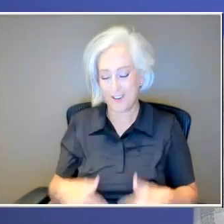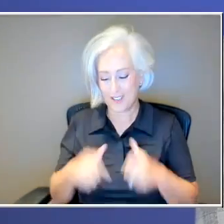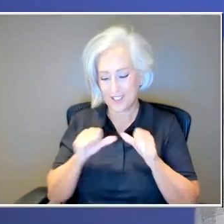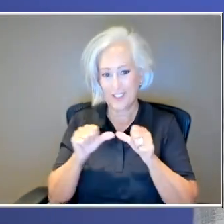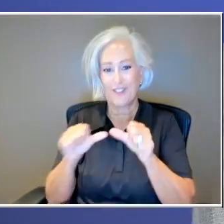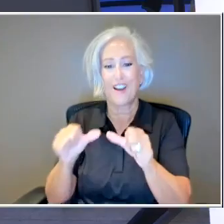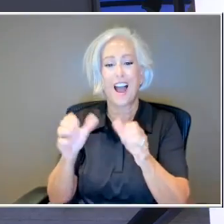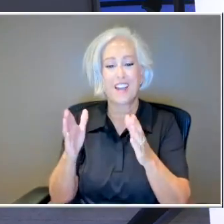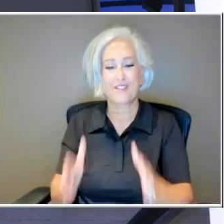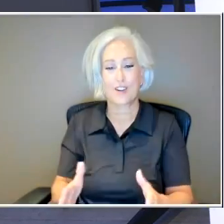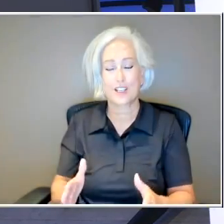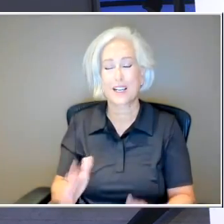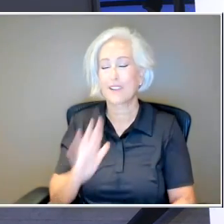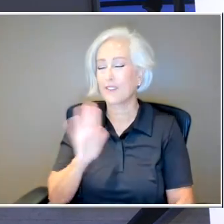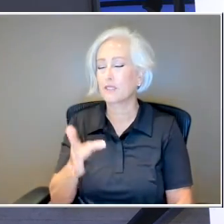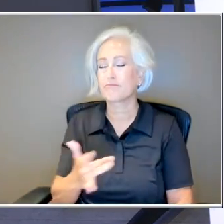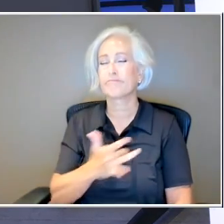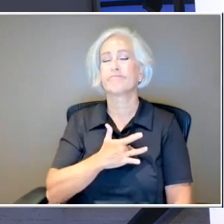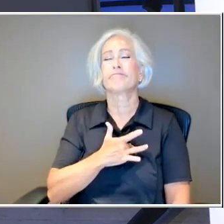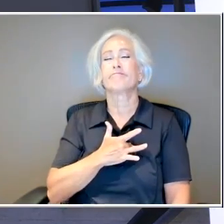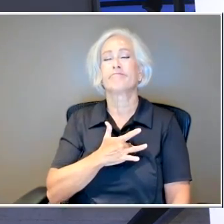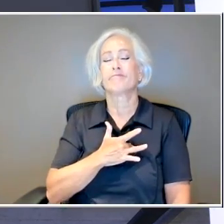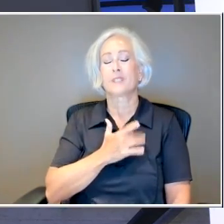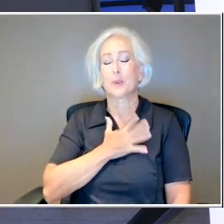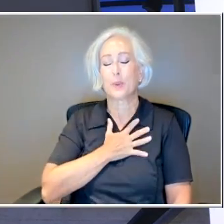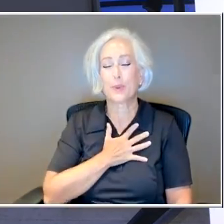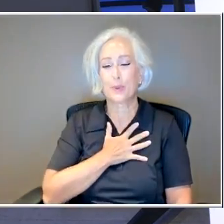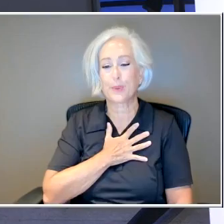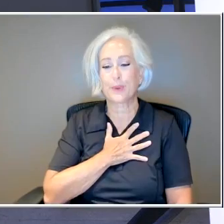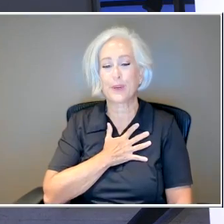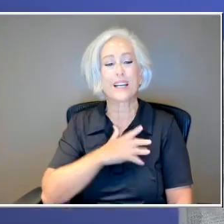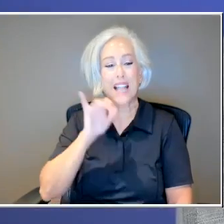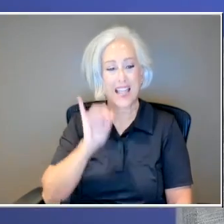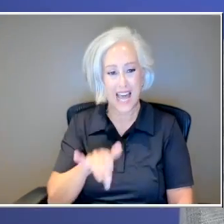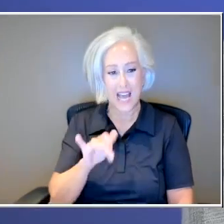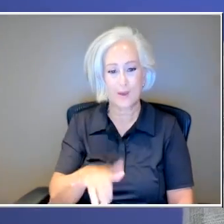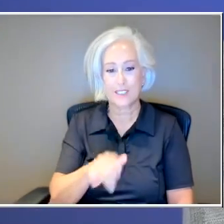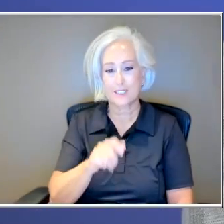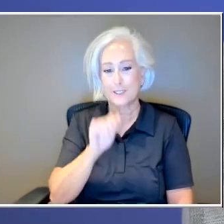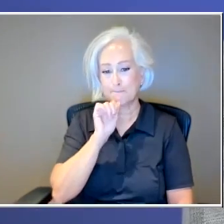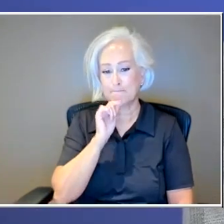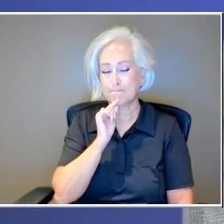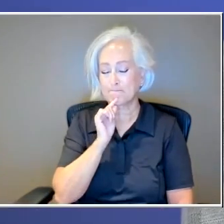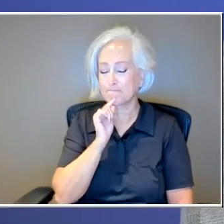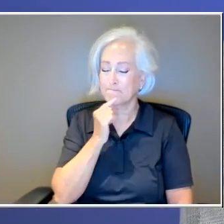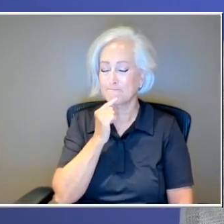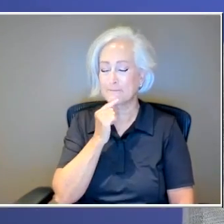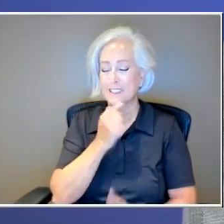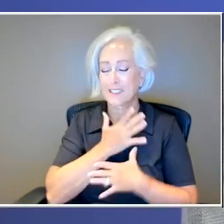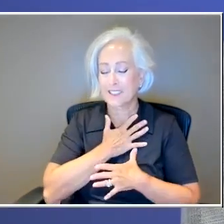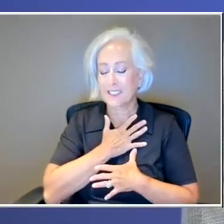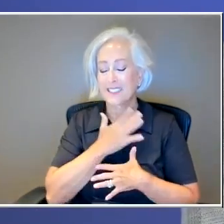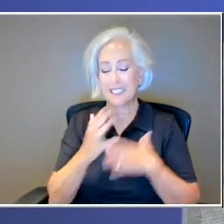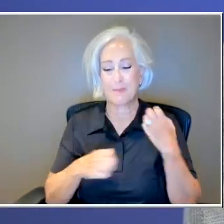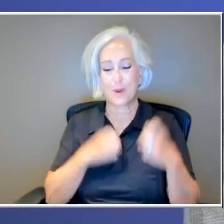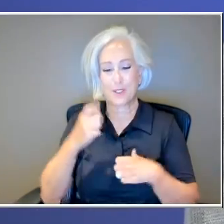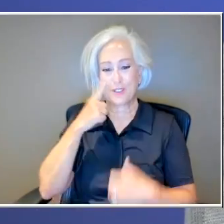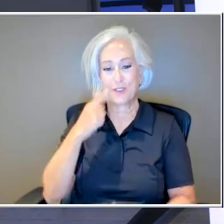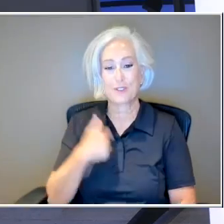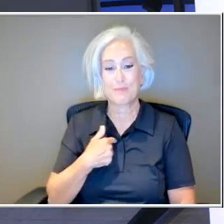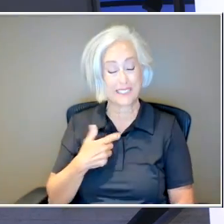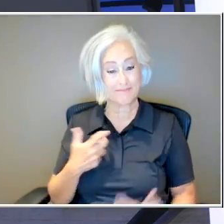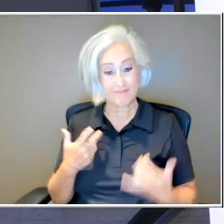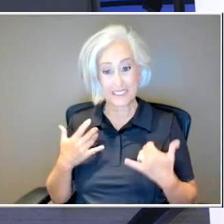Yeah. That one. So that was very substantial bell ringing that time. It's emotional. It Yes. takes so much